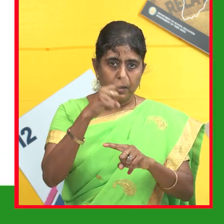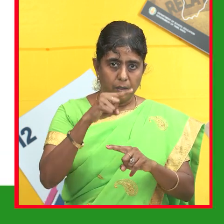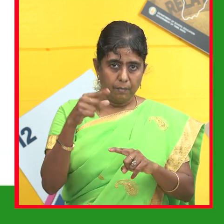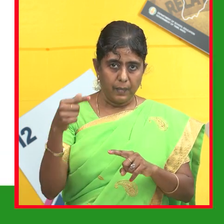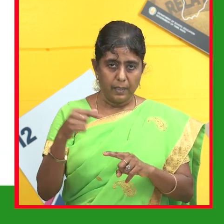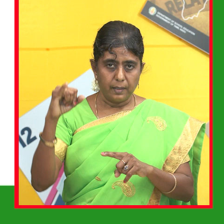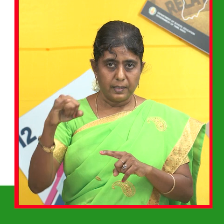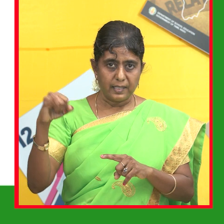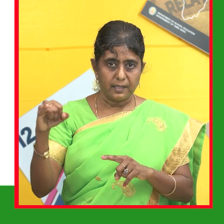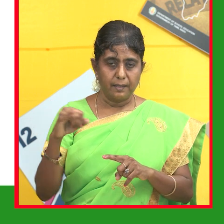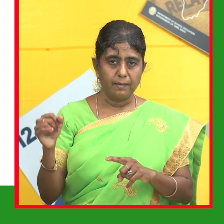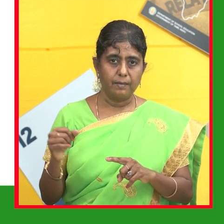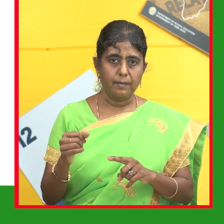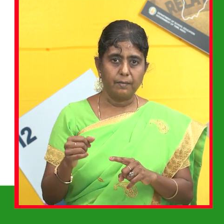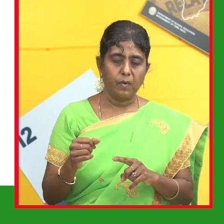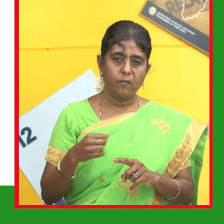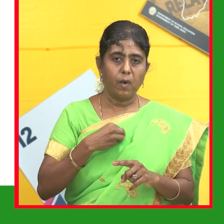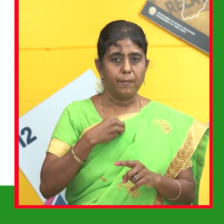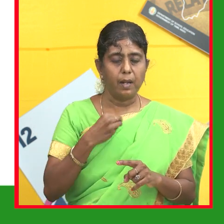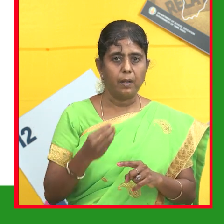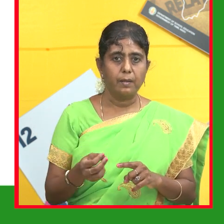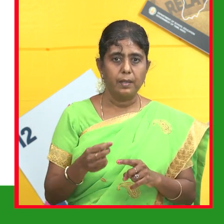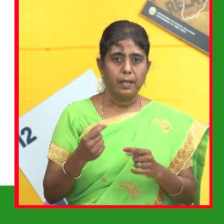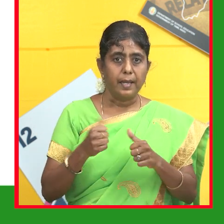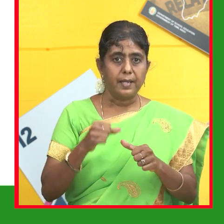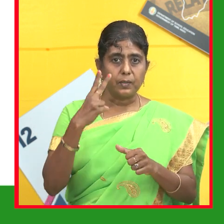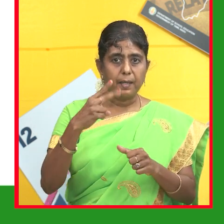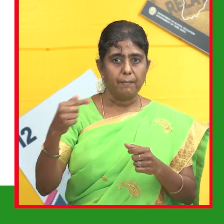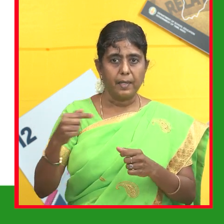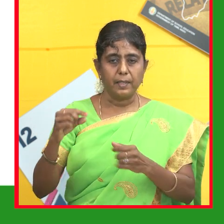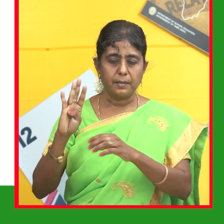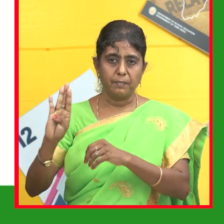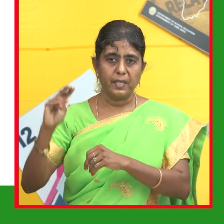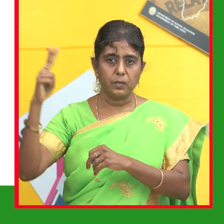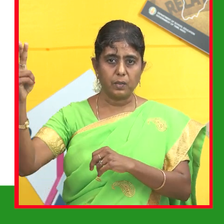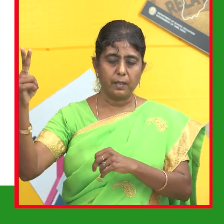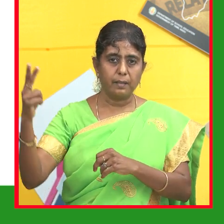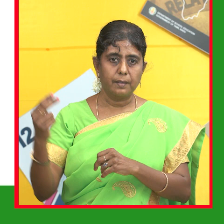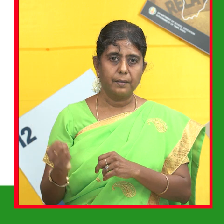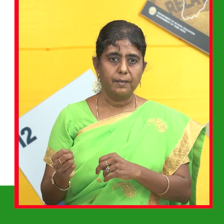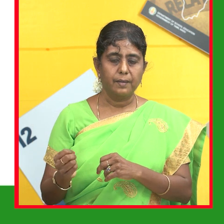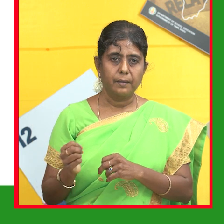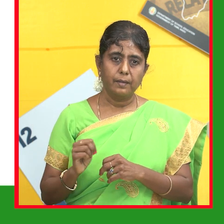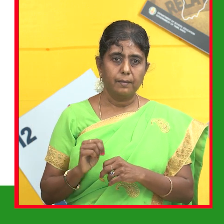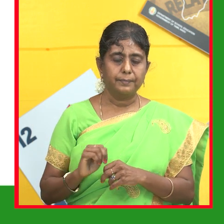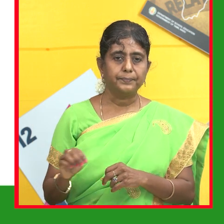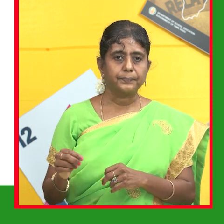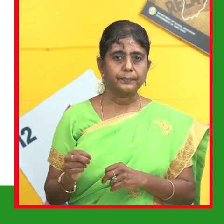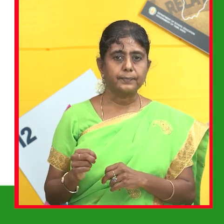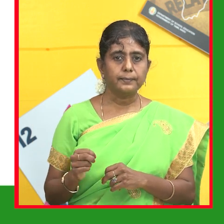by x plus 4. See, x square minus 16, we can apply the formula a square minus b square. Remaining we cannot do